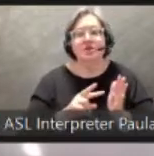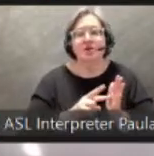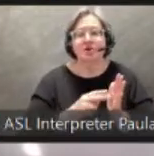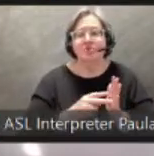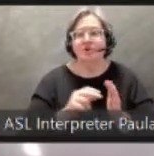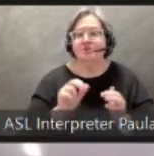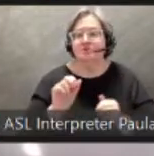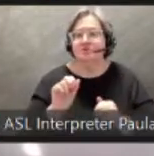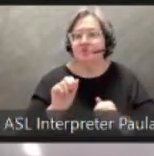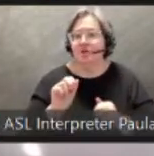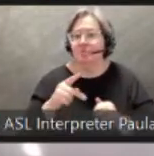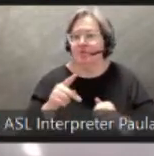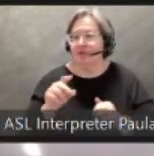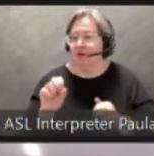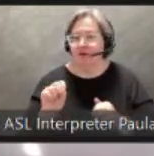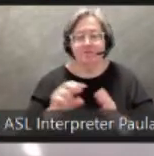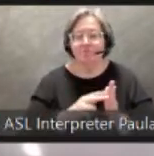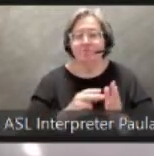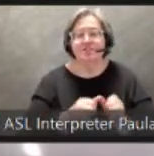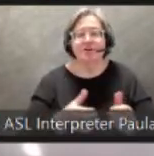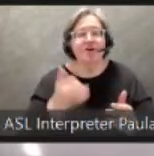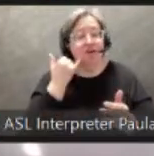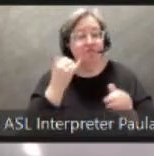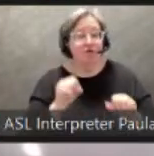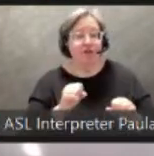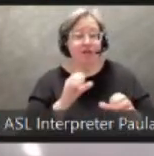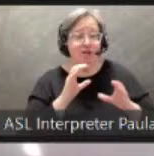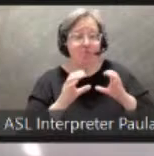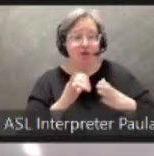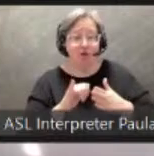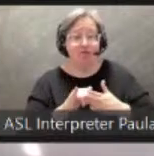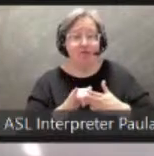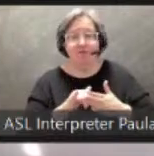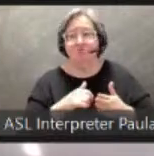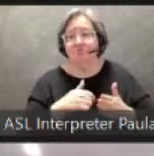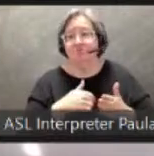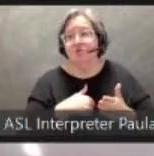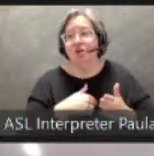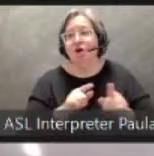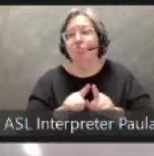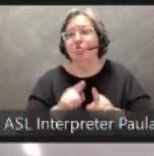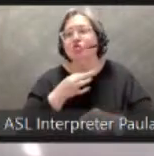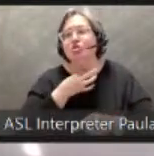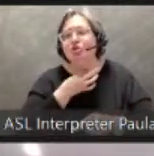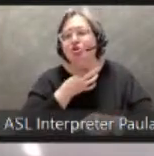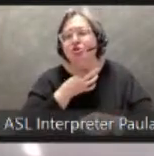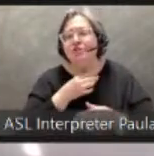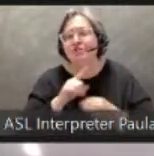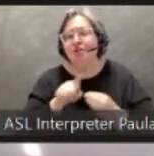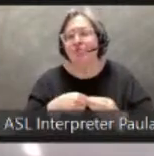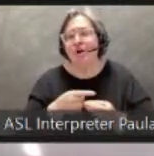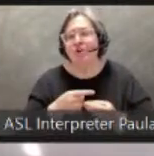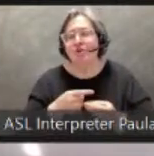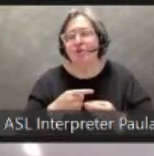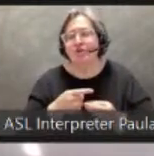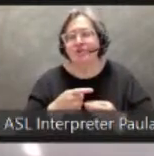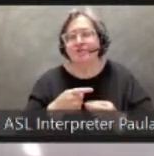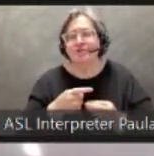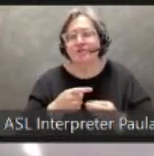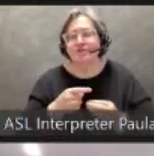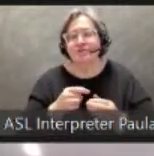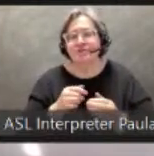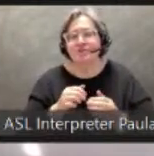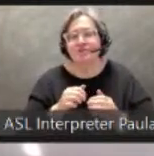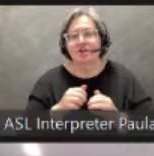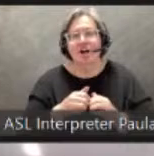so I think making sure that if that can be communicated. I am also curious about like the extent to which the transfer, the